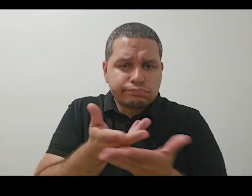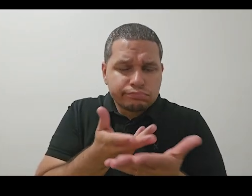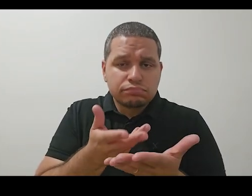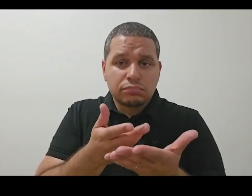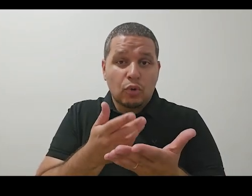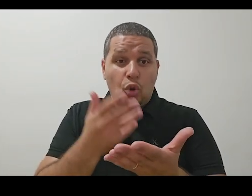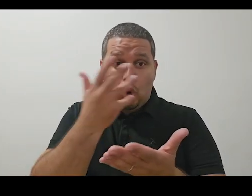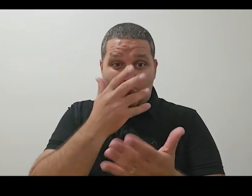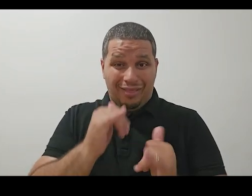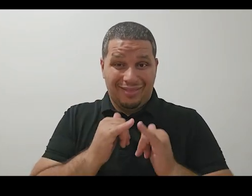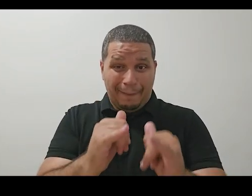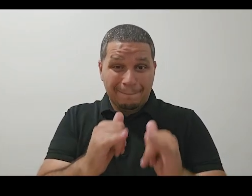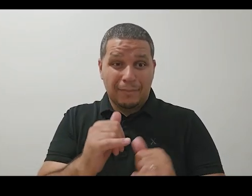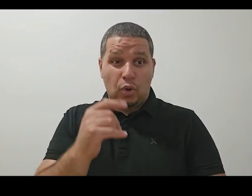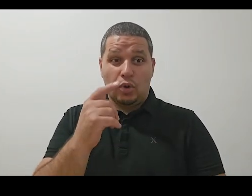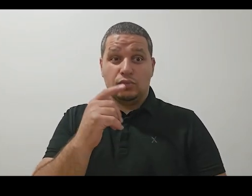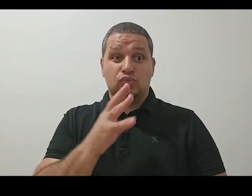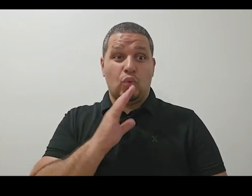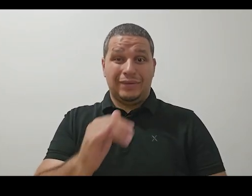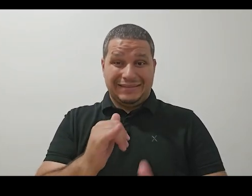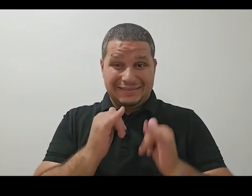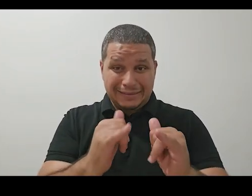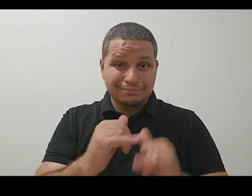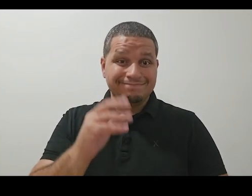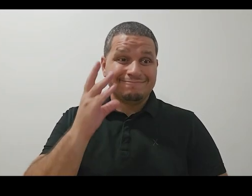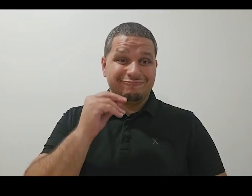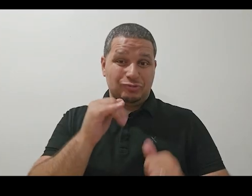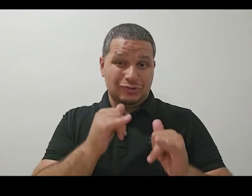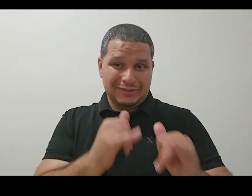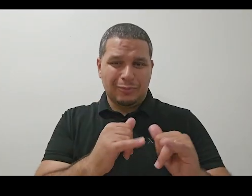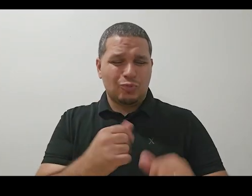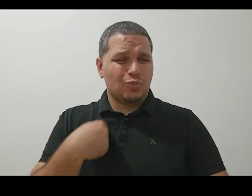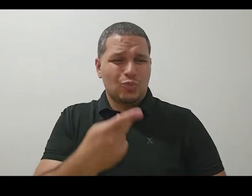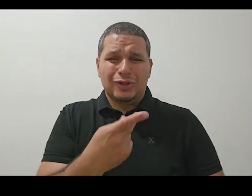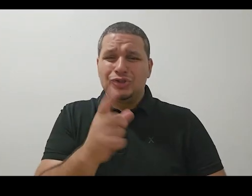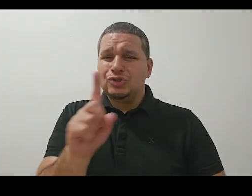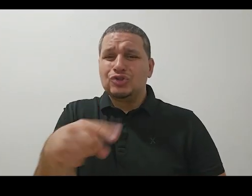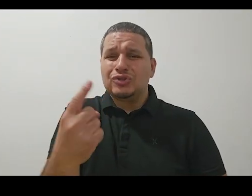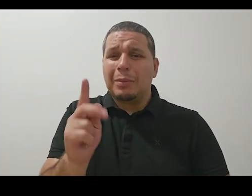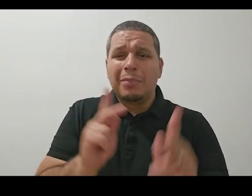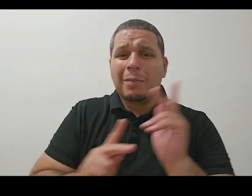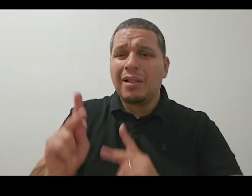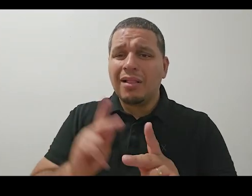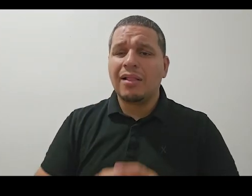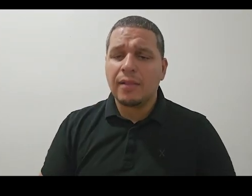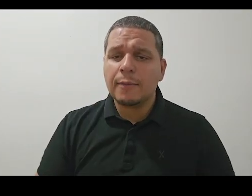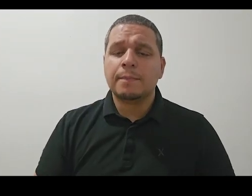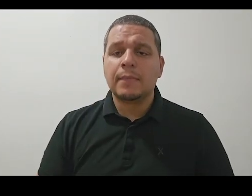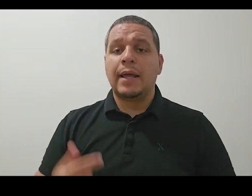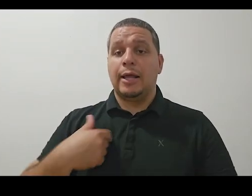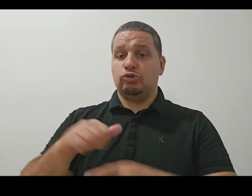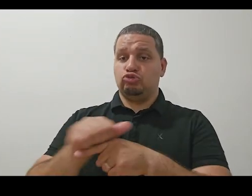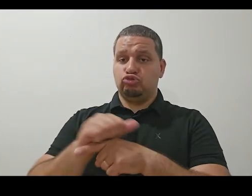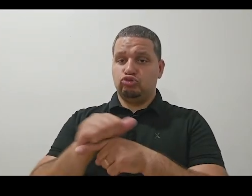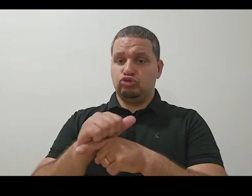and talk like us because it's like we're just people. And so I also trained in the CIT training, which is